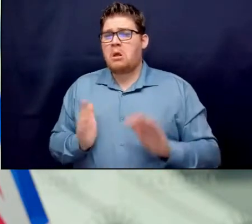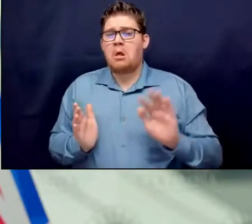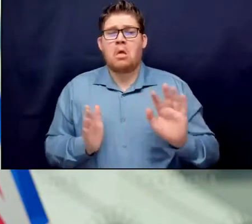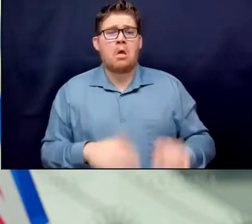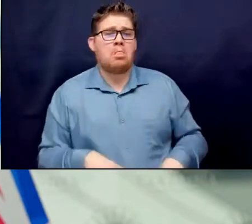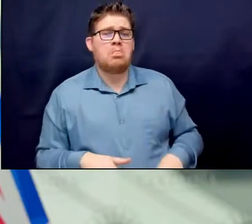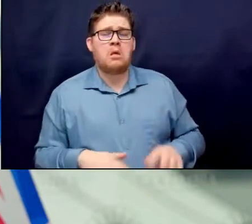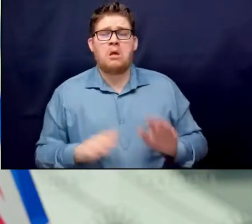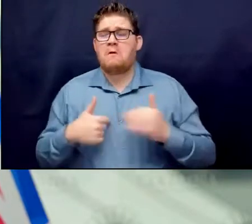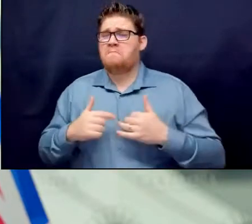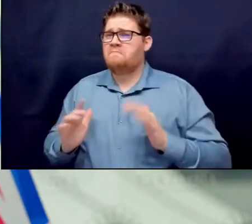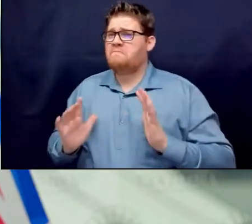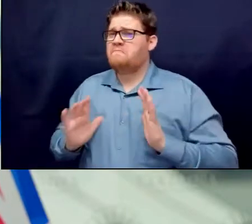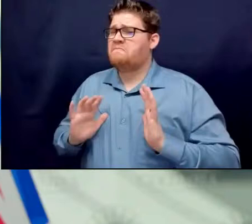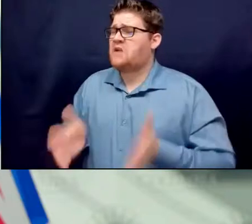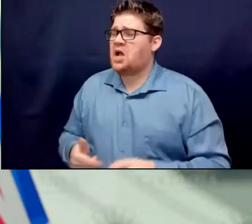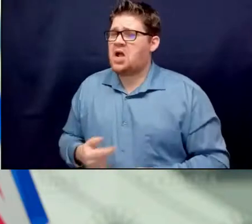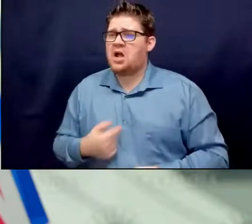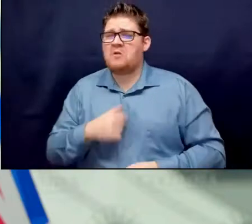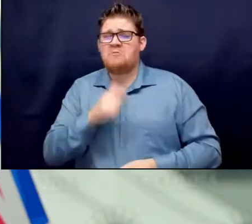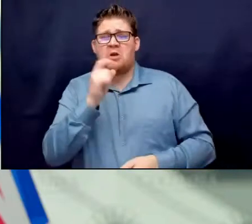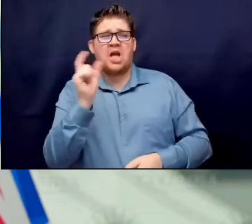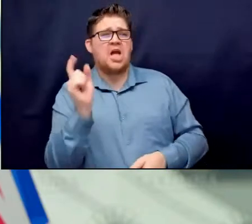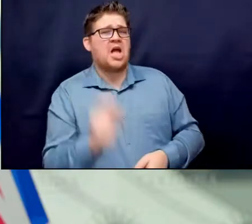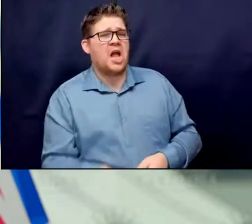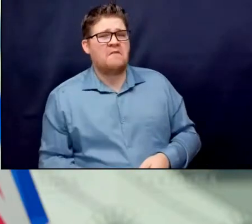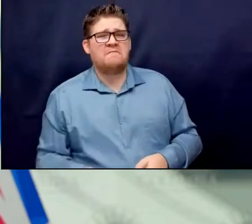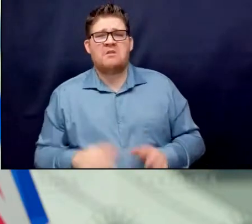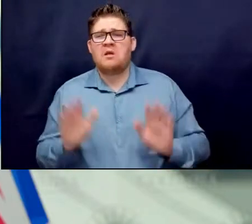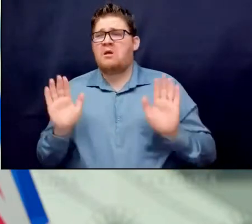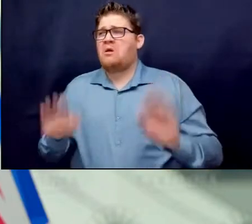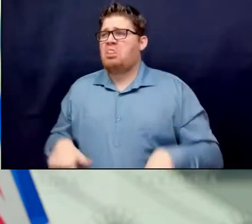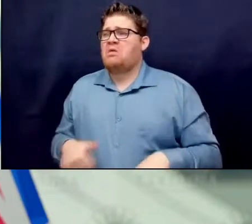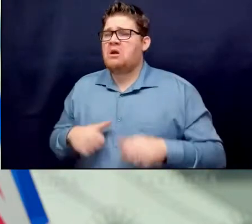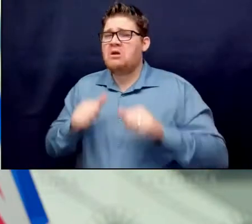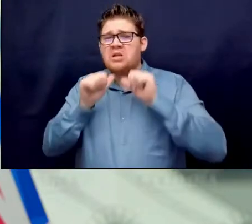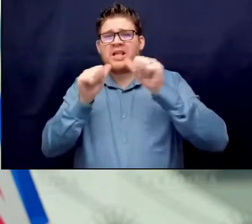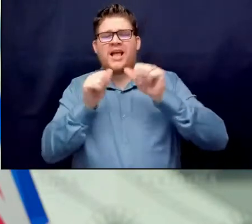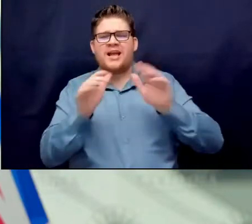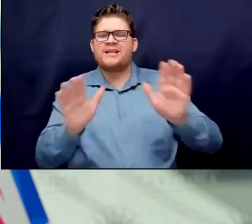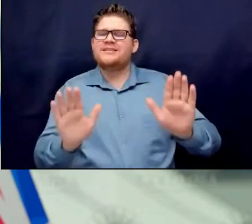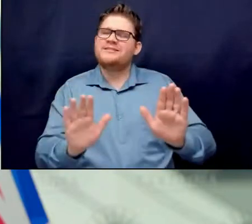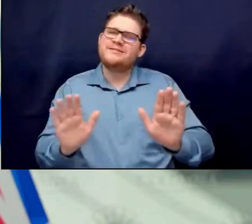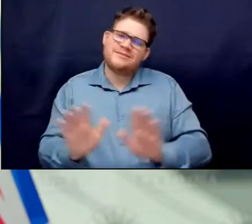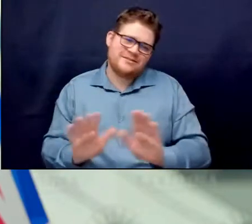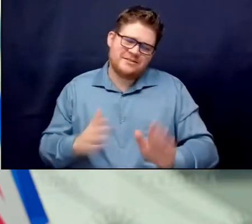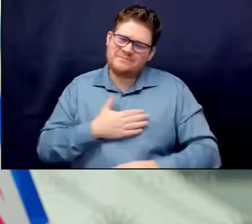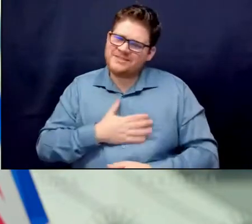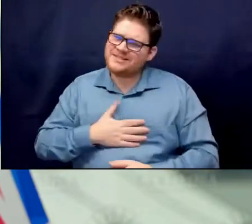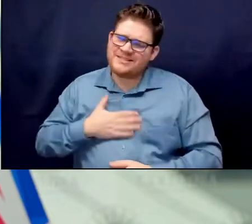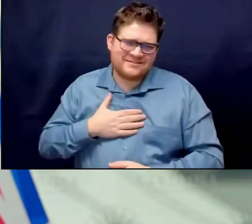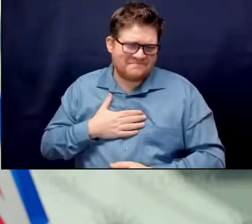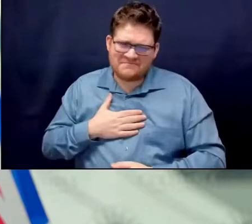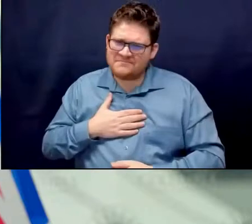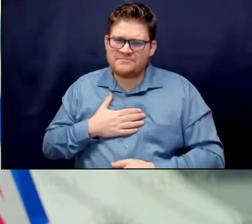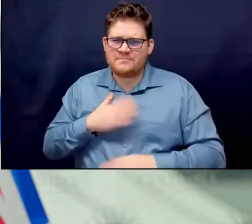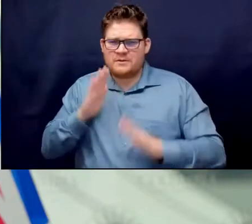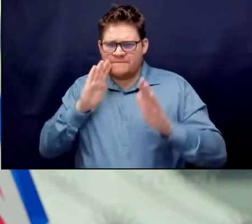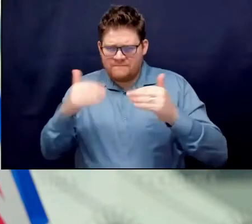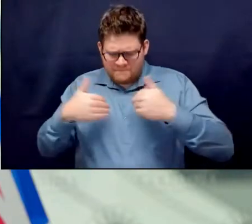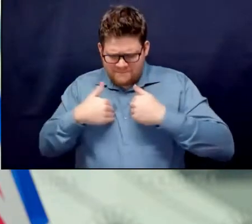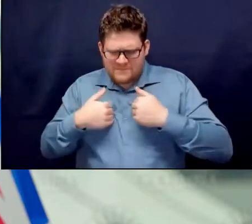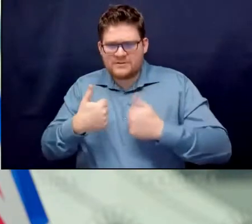and maintaining our humanity while we do, what matters is what we do in the moment. If you haven't been vaccinated up to now,